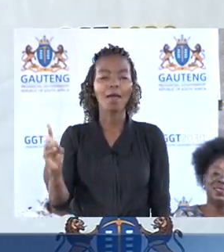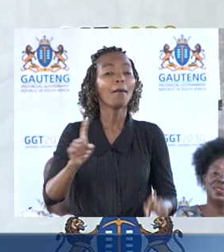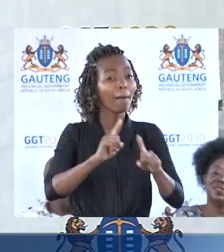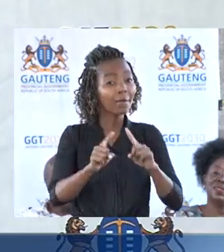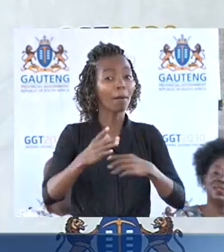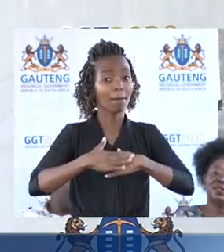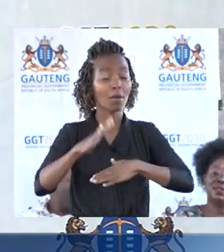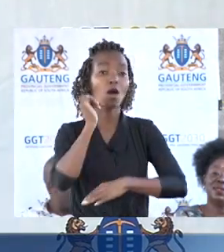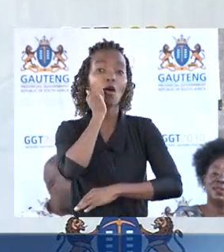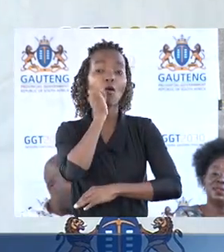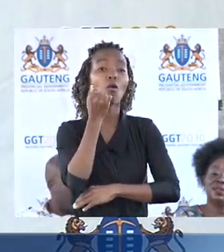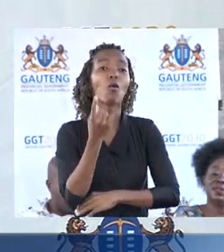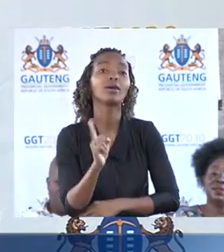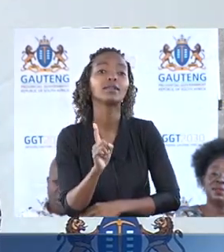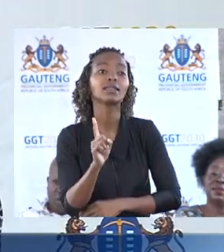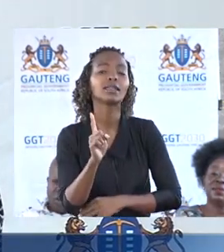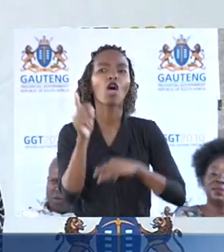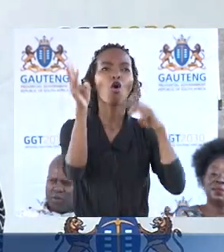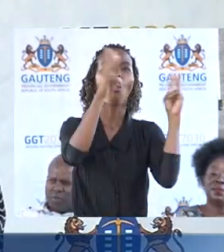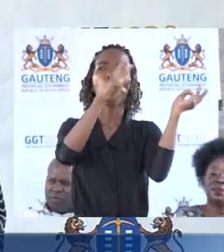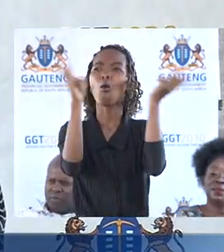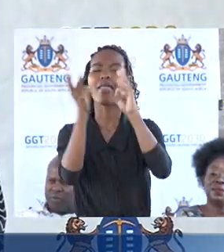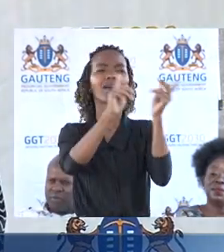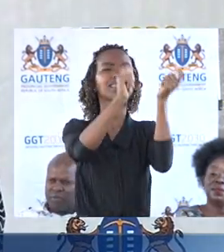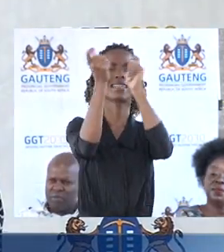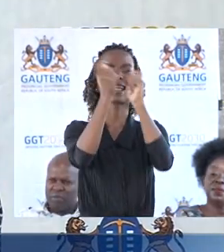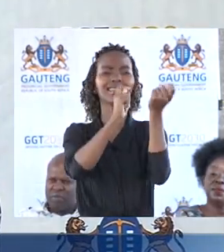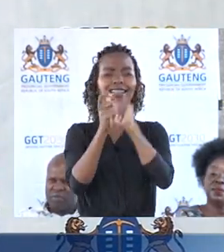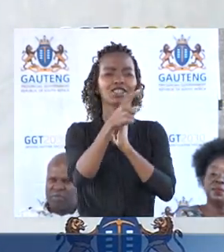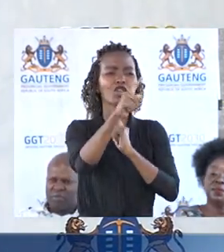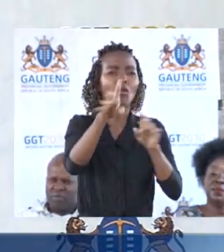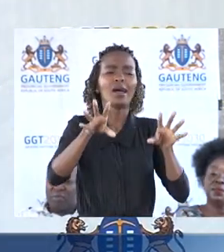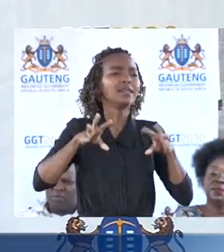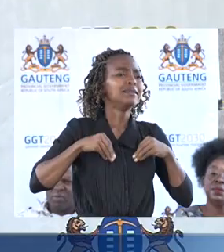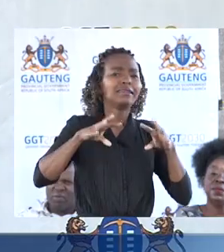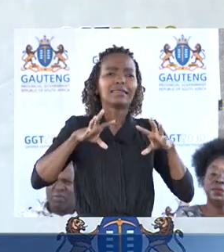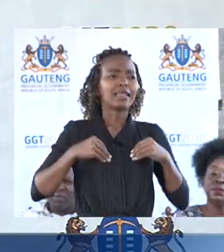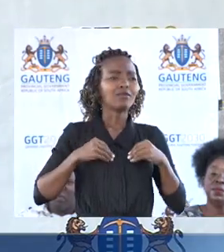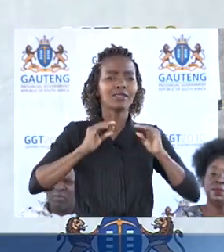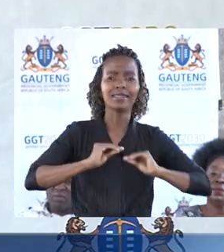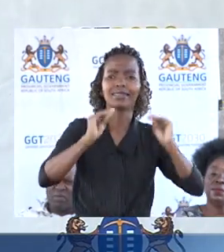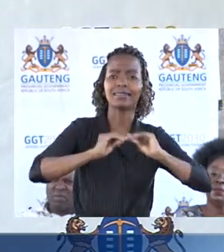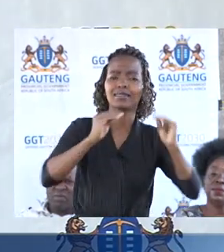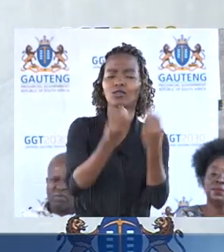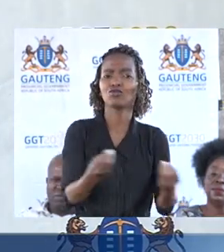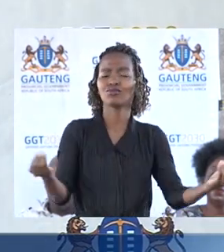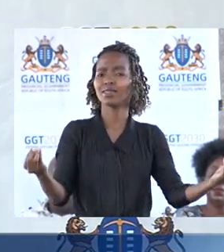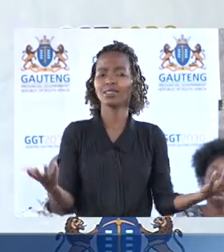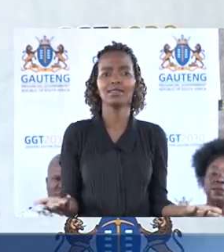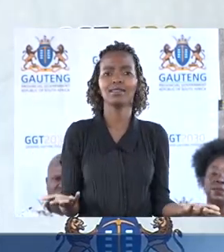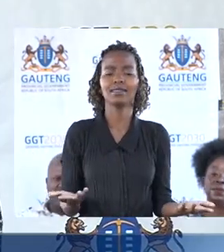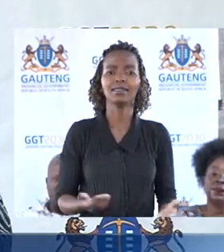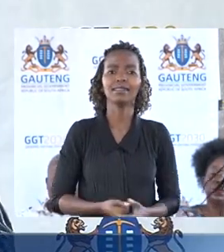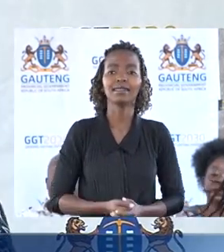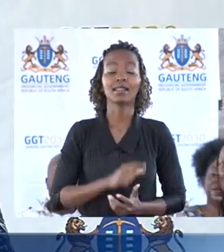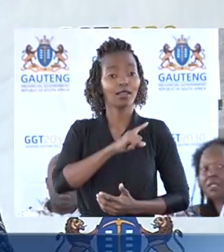to apologize for the weather patterns that you had to absorb for you to teach our children. And that is